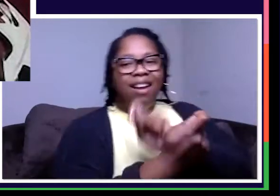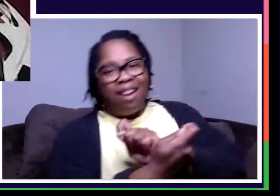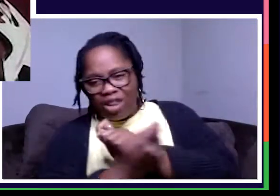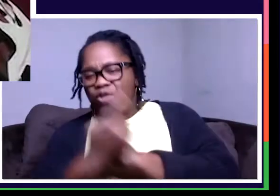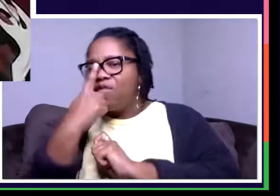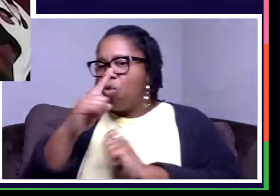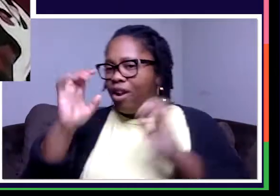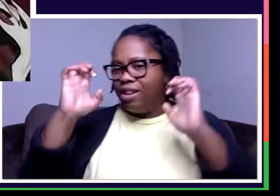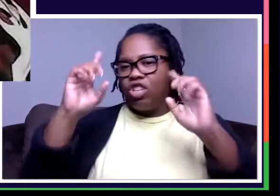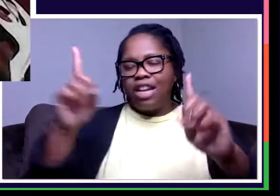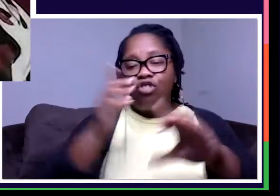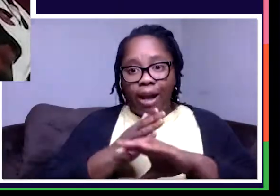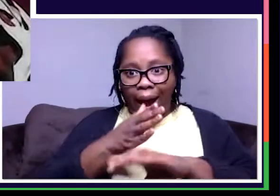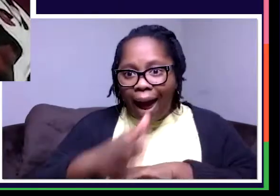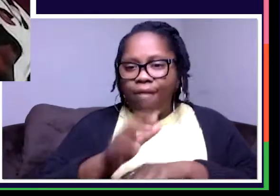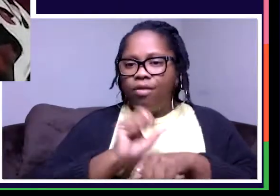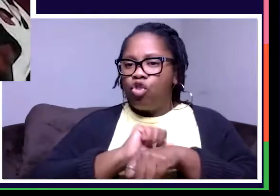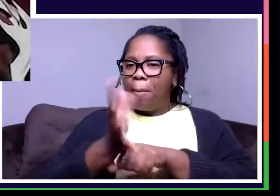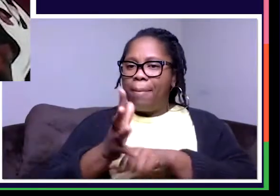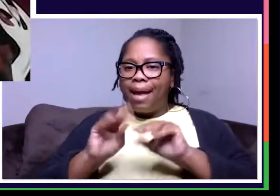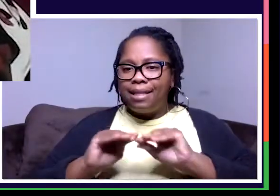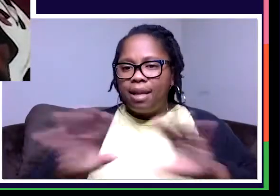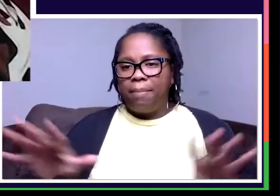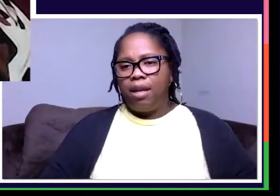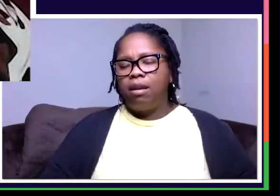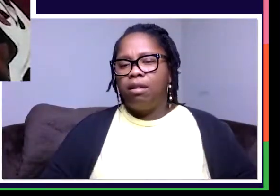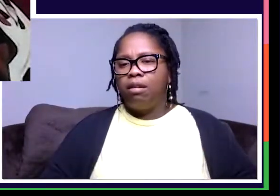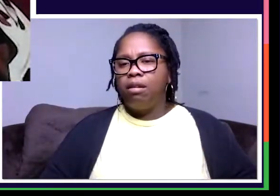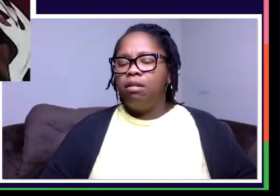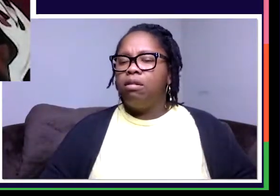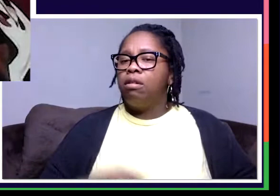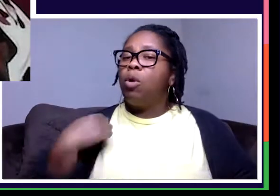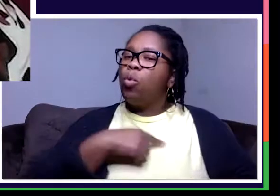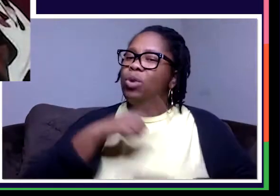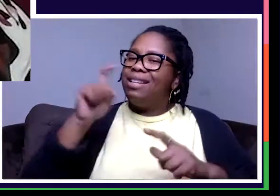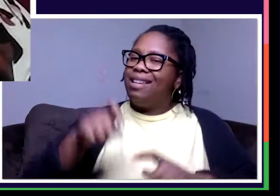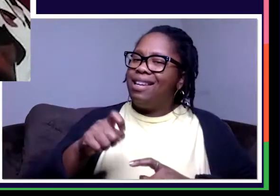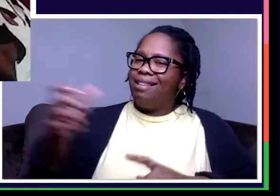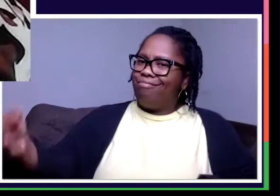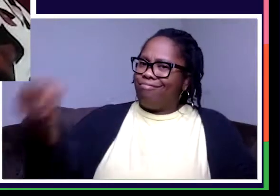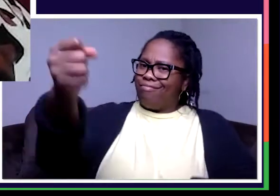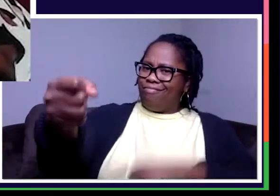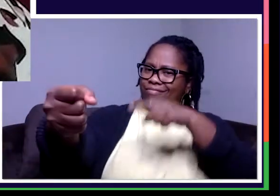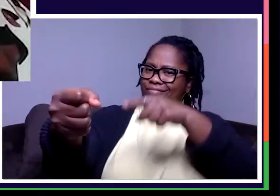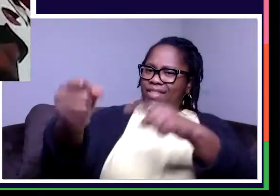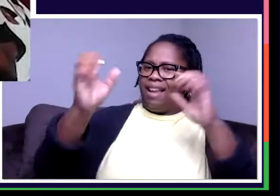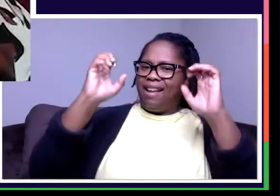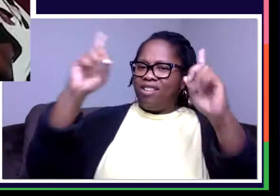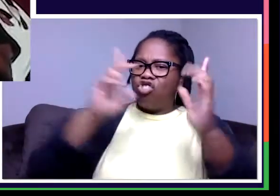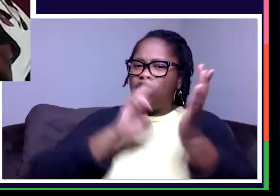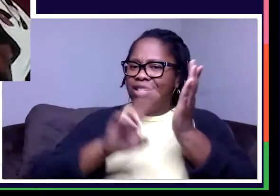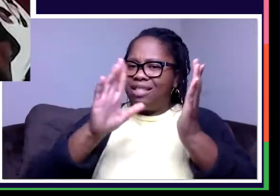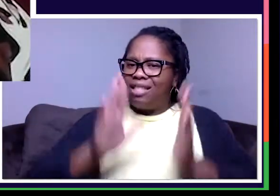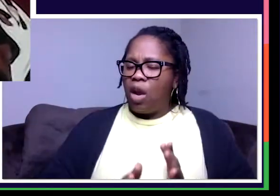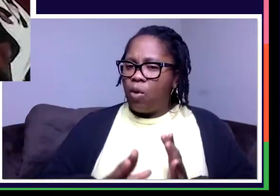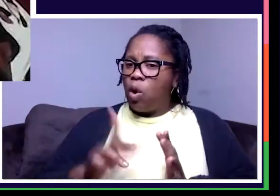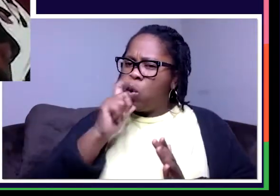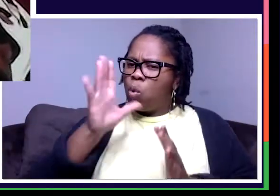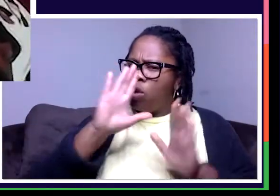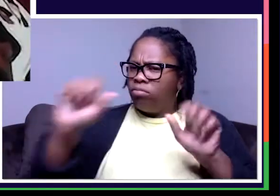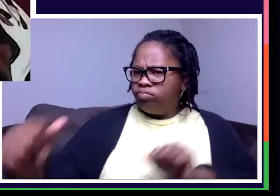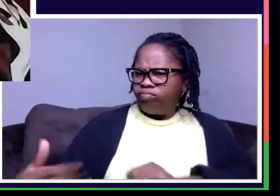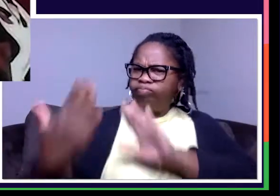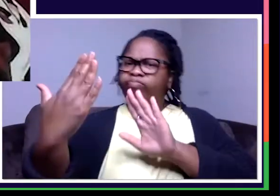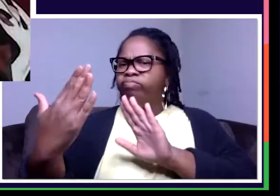public education in our post-pandemic world. We need an education secretary who will